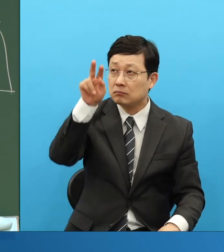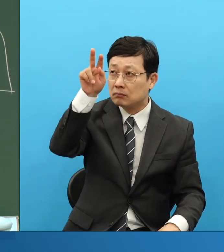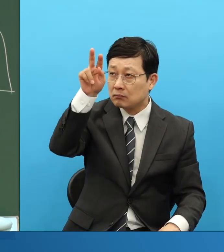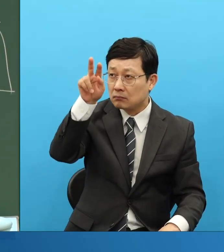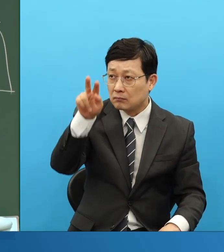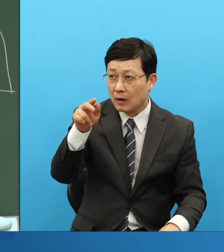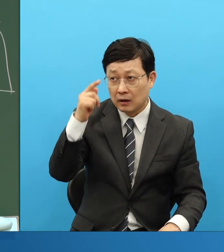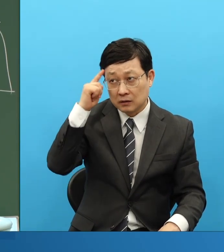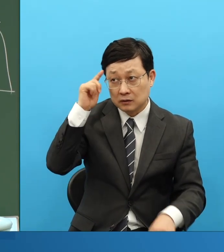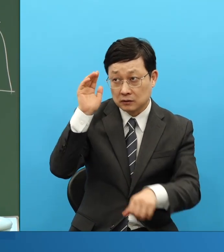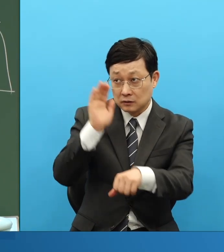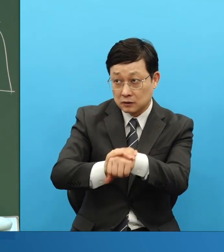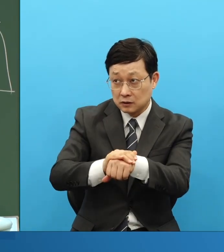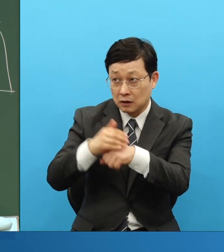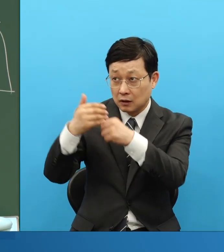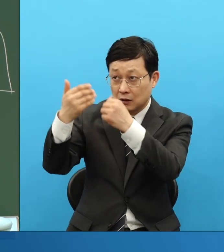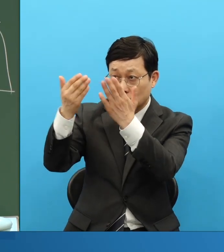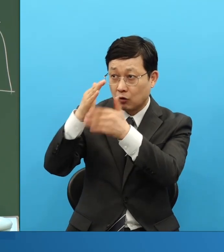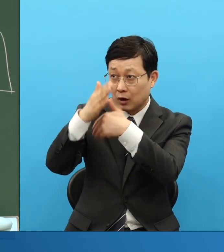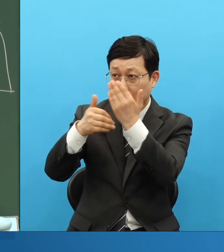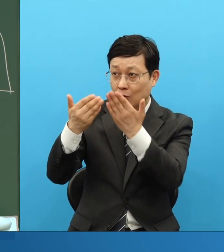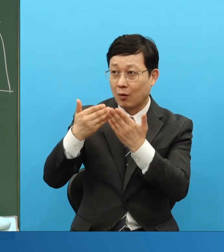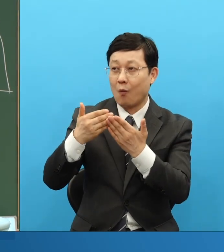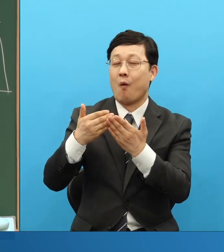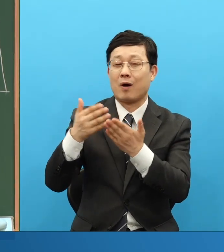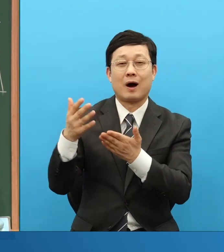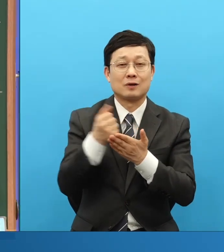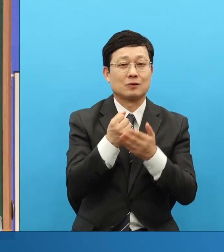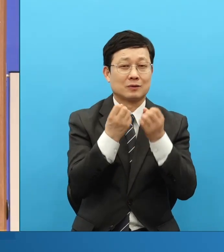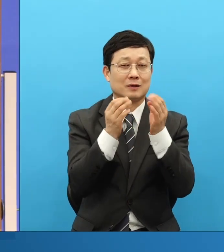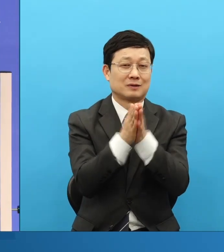grant you this wisdom, like our conclusion.